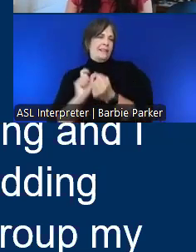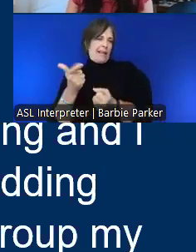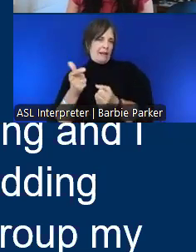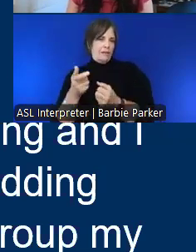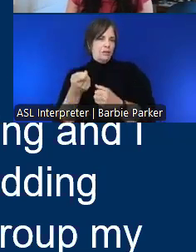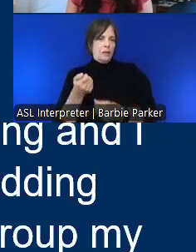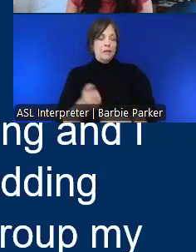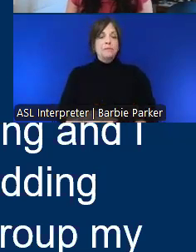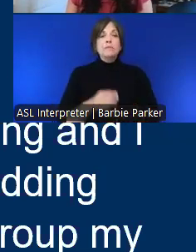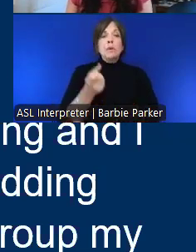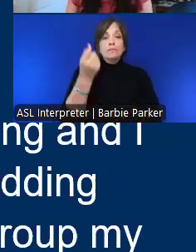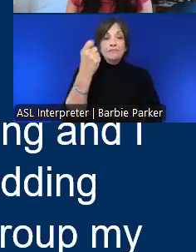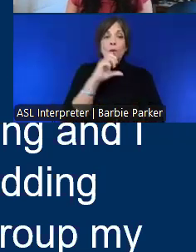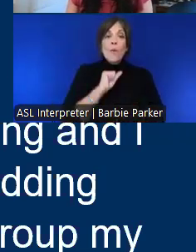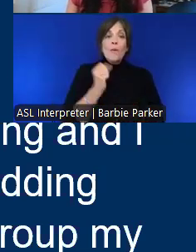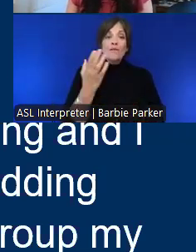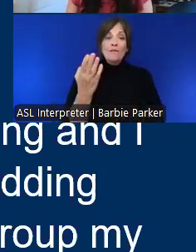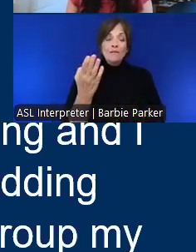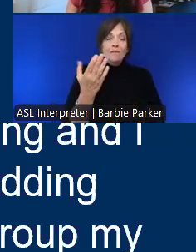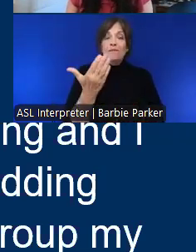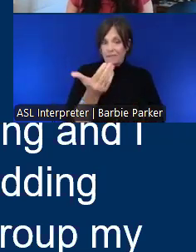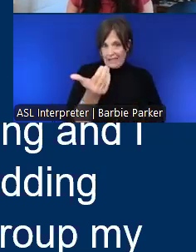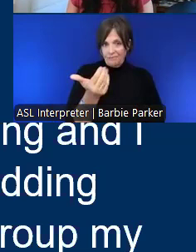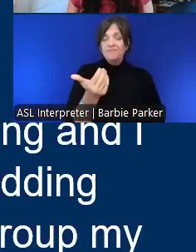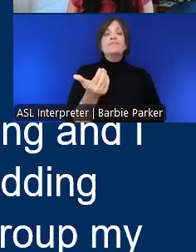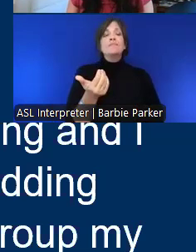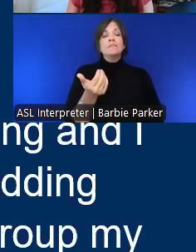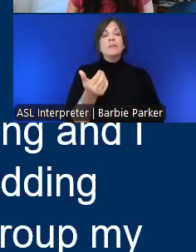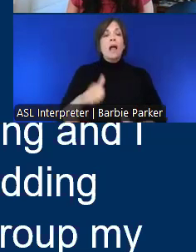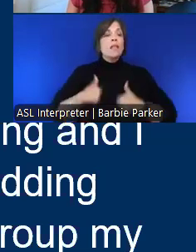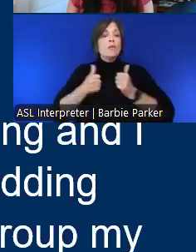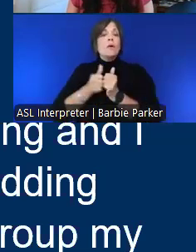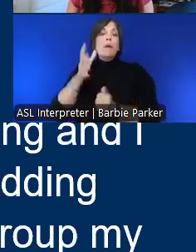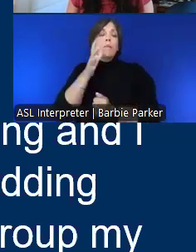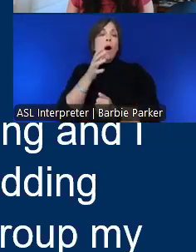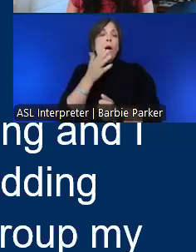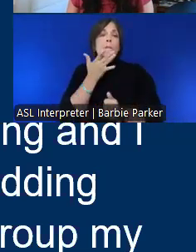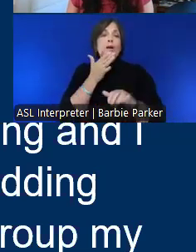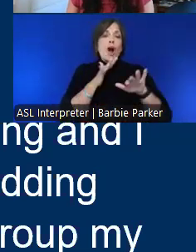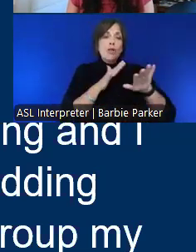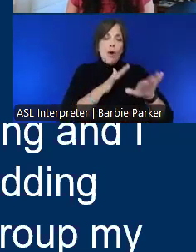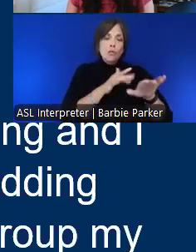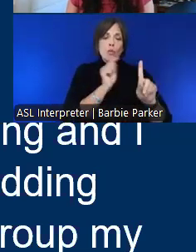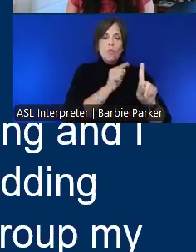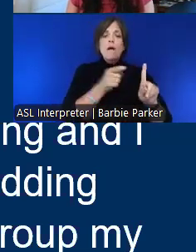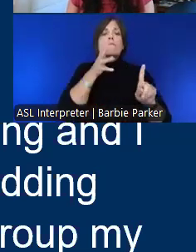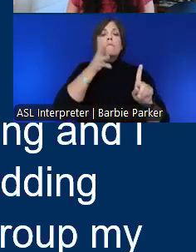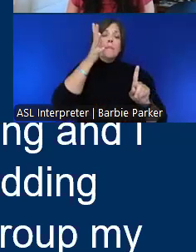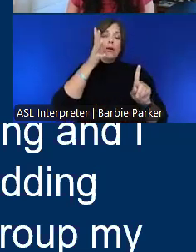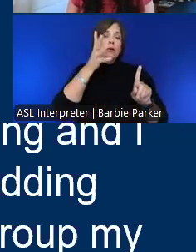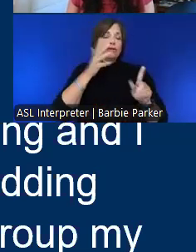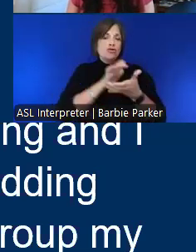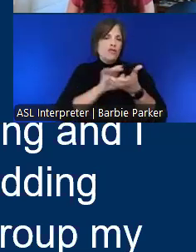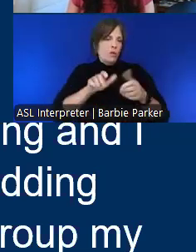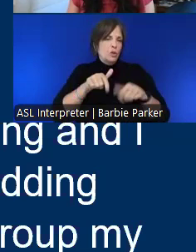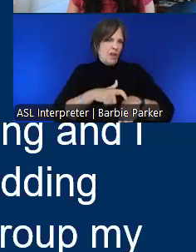So at 15 years old, I was living with my mom in Colorado. My parents had been divorced at that time. And